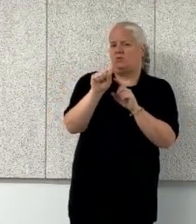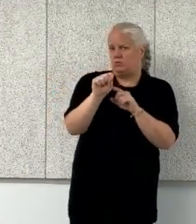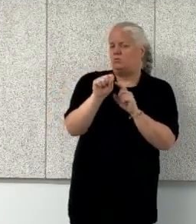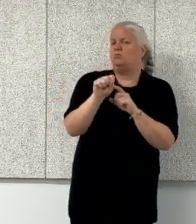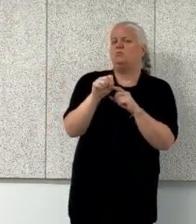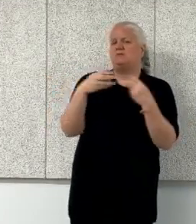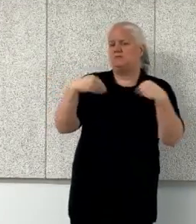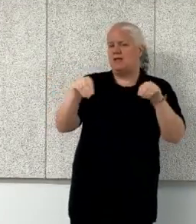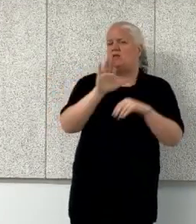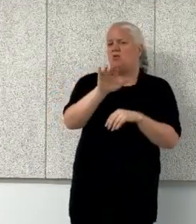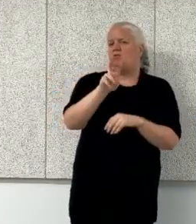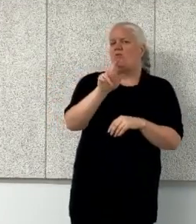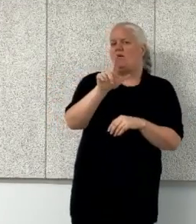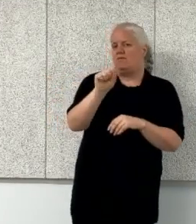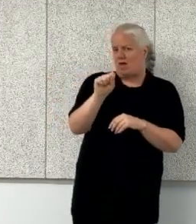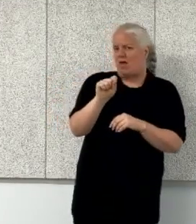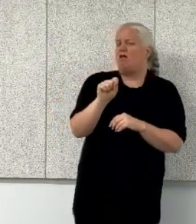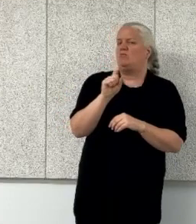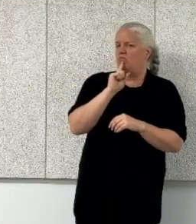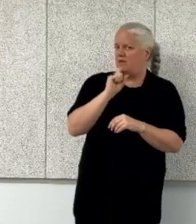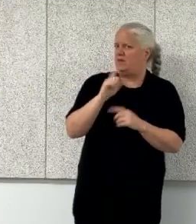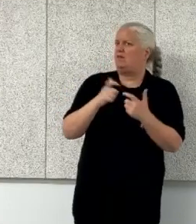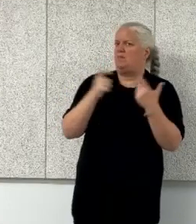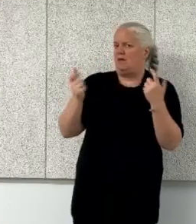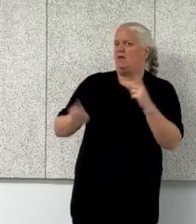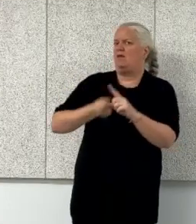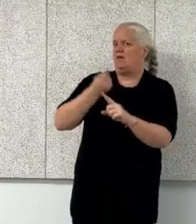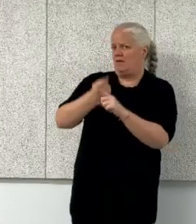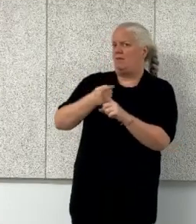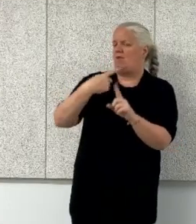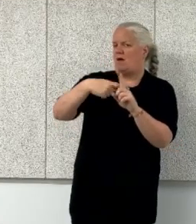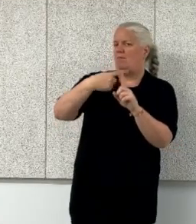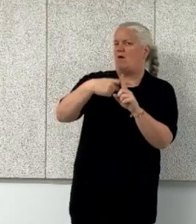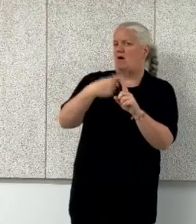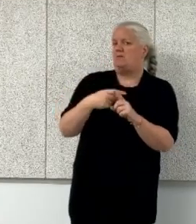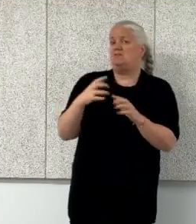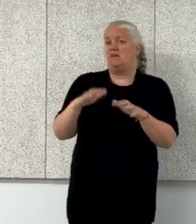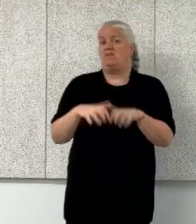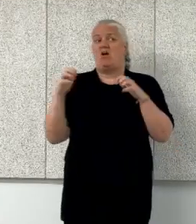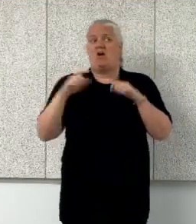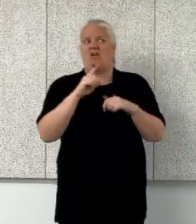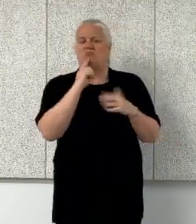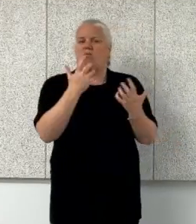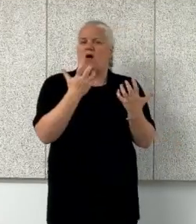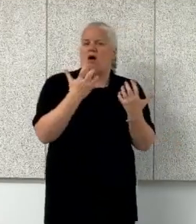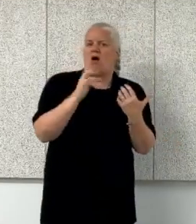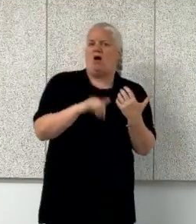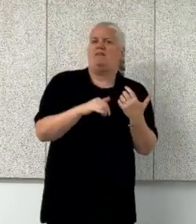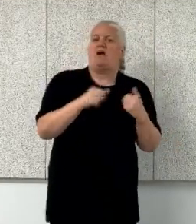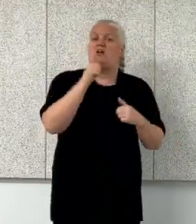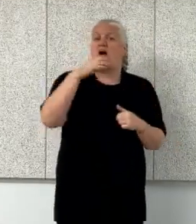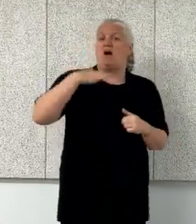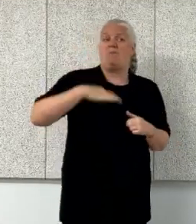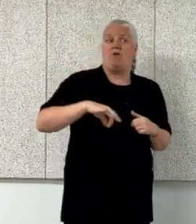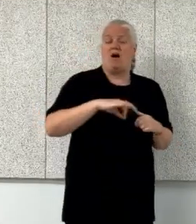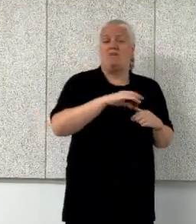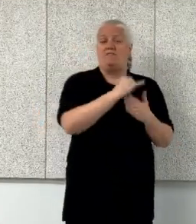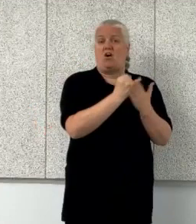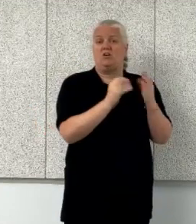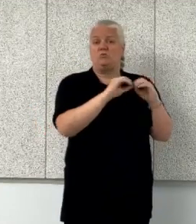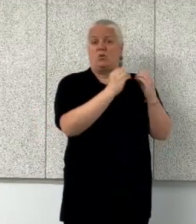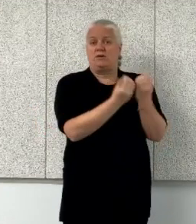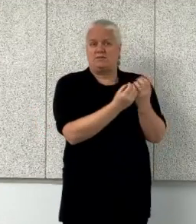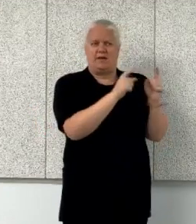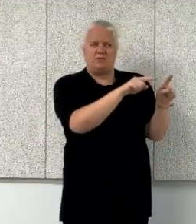arts audiences, in fact, are clamoring for that, and they look at nonprofits, nonprofit arts organizations specifically, as places where they should be